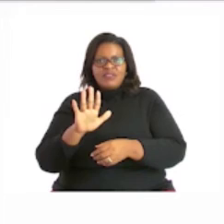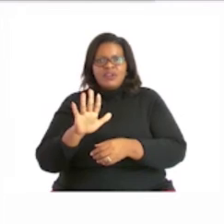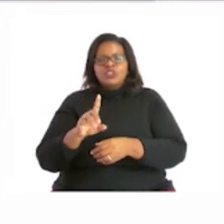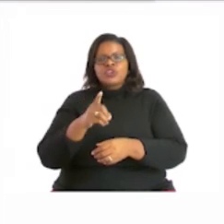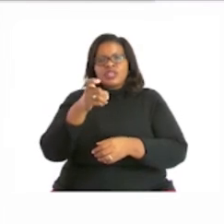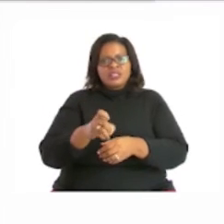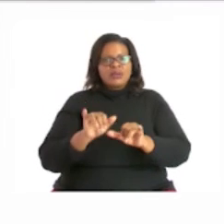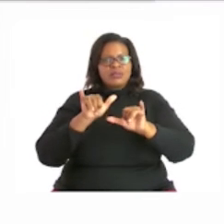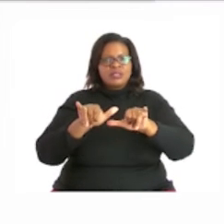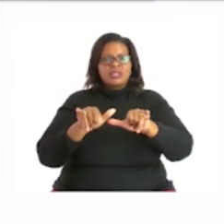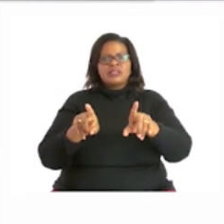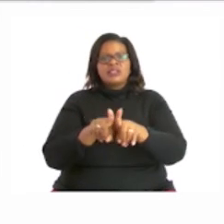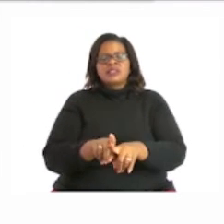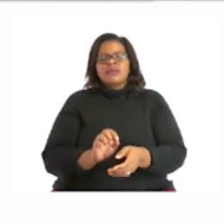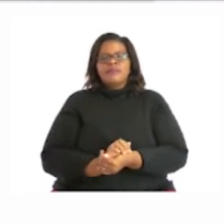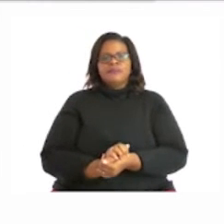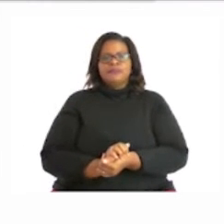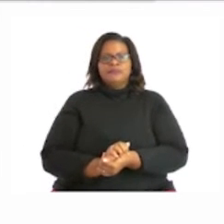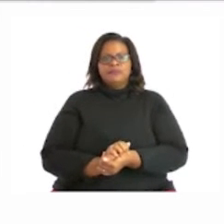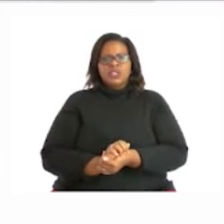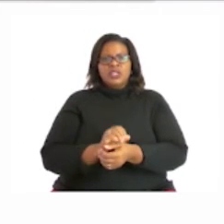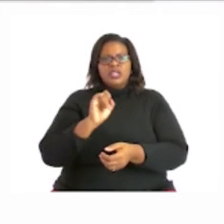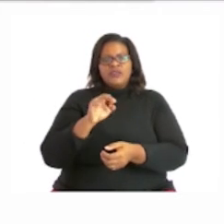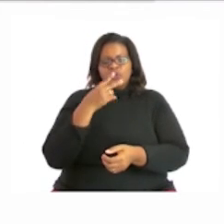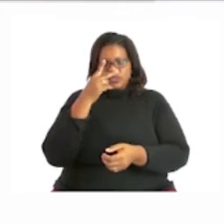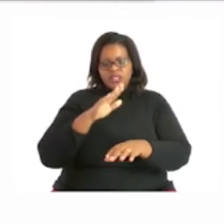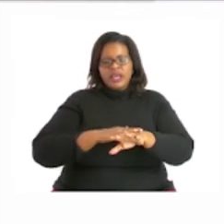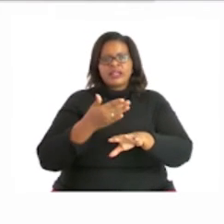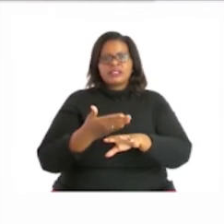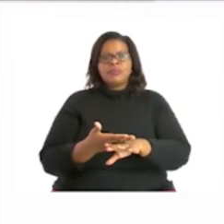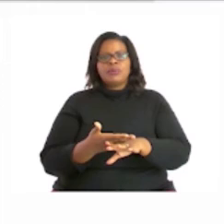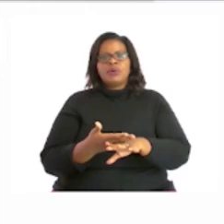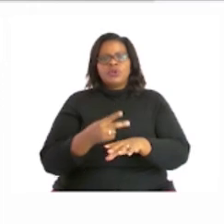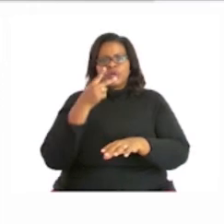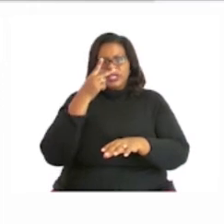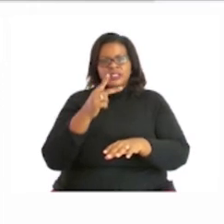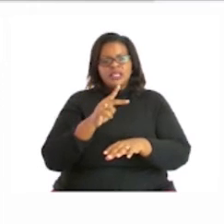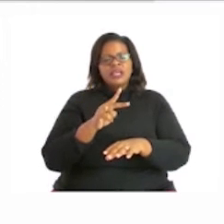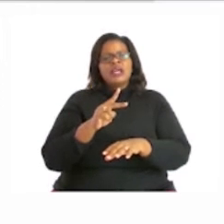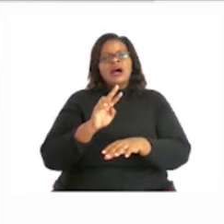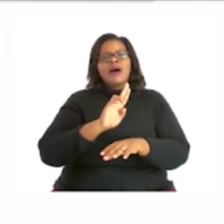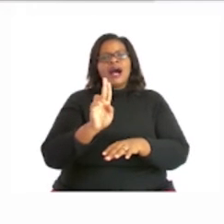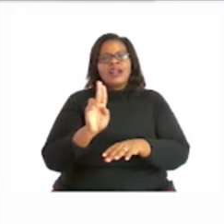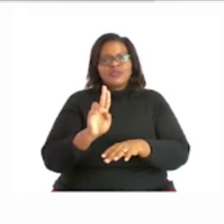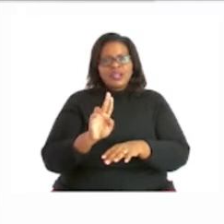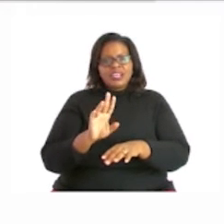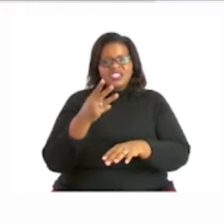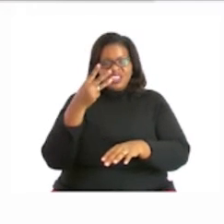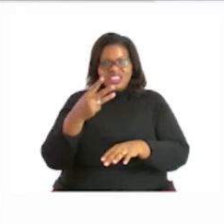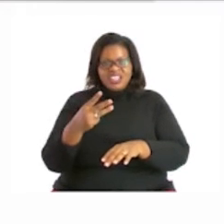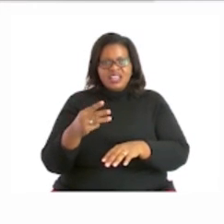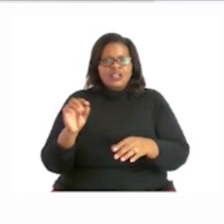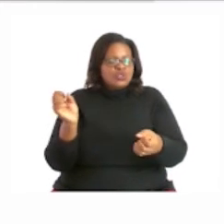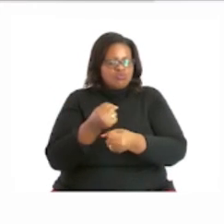1,000 stays the same. If we look at our example, we see our 100 is a 3, so it cannot change